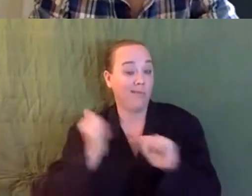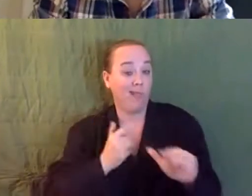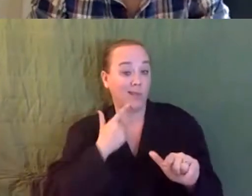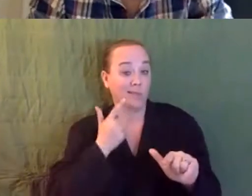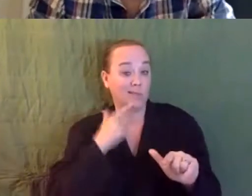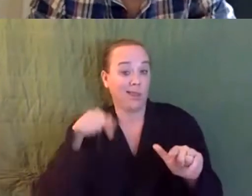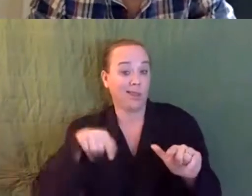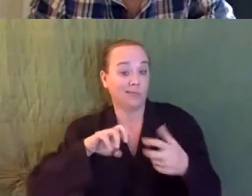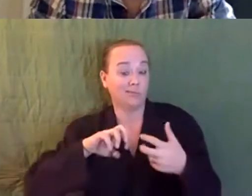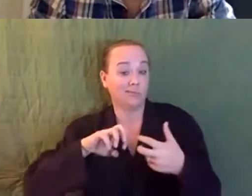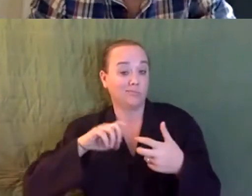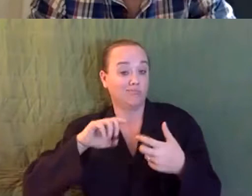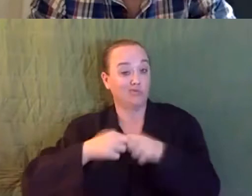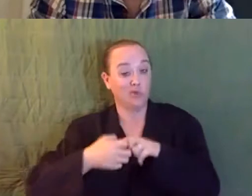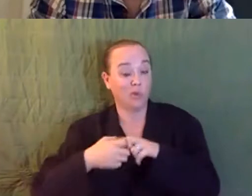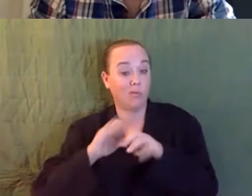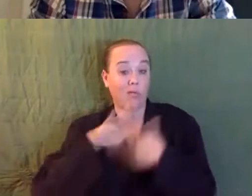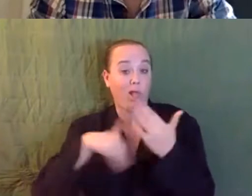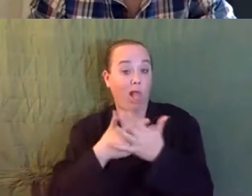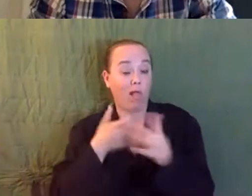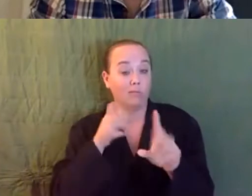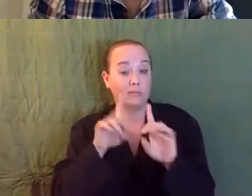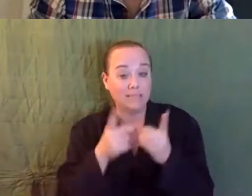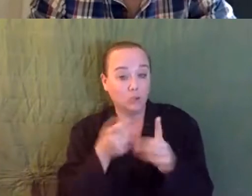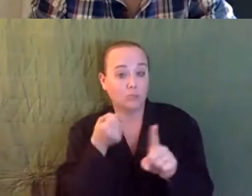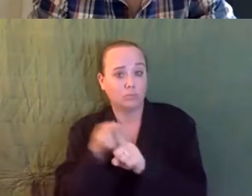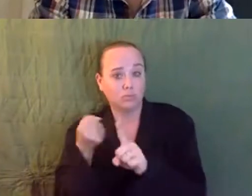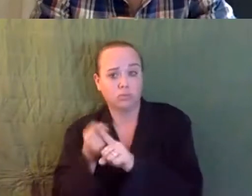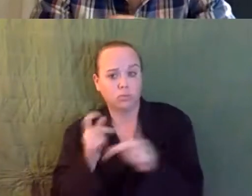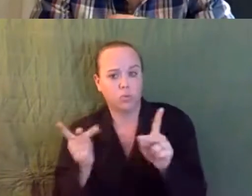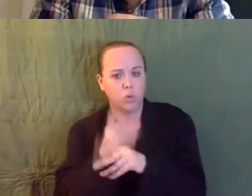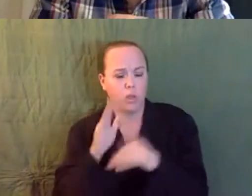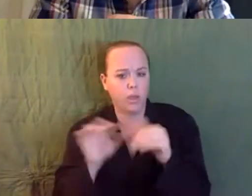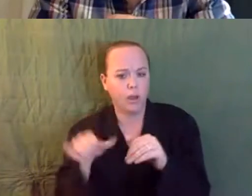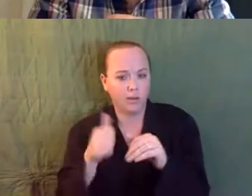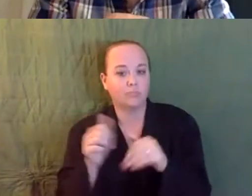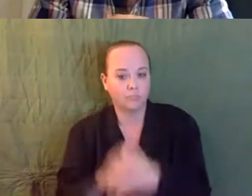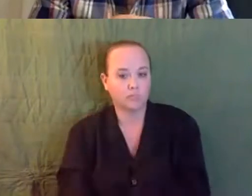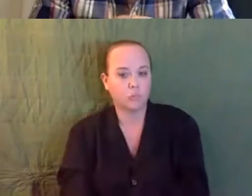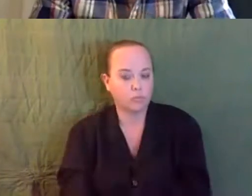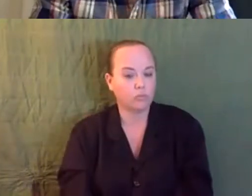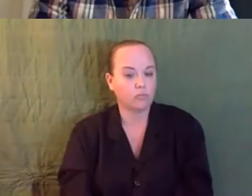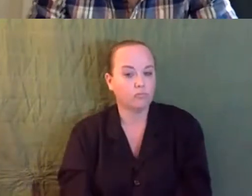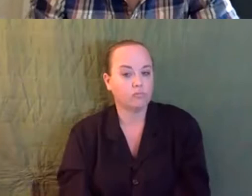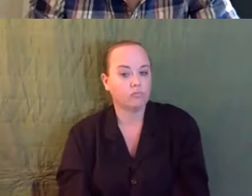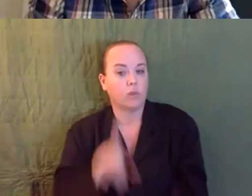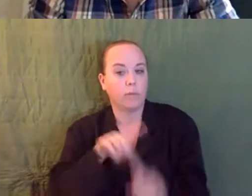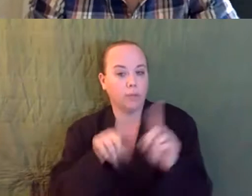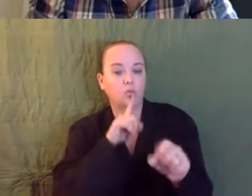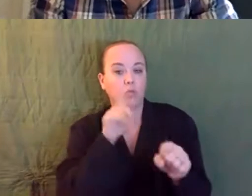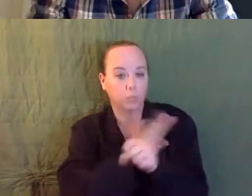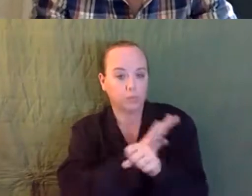is an issue that affects every district in some way, maybe some districts more than others, but it is certainly